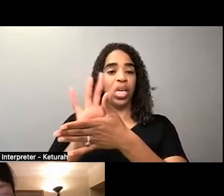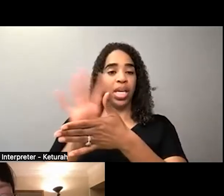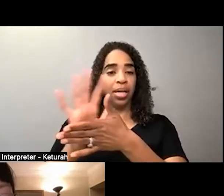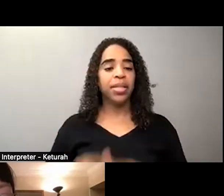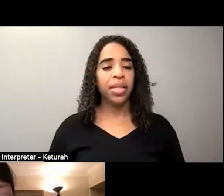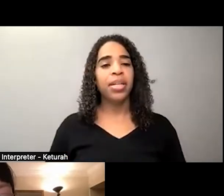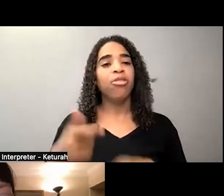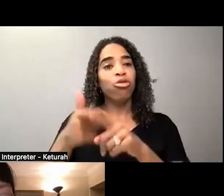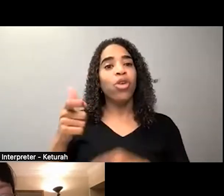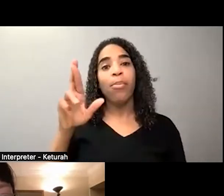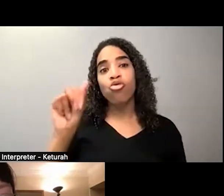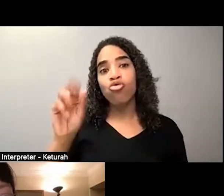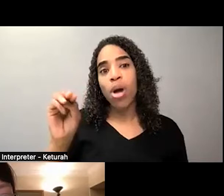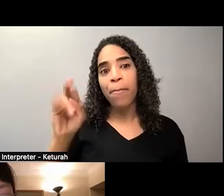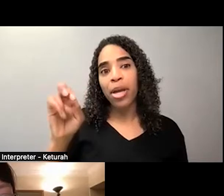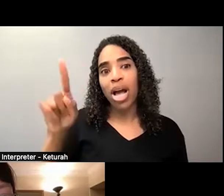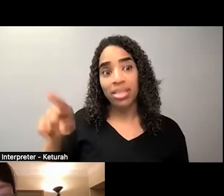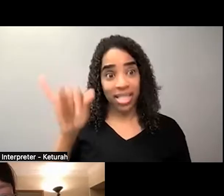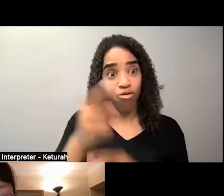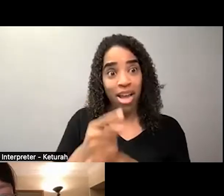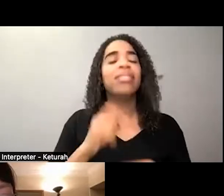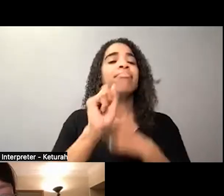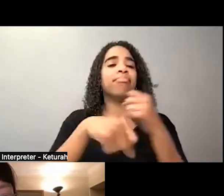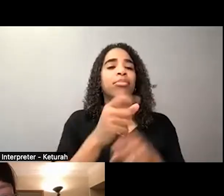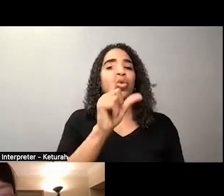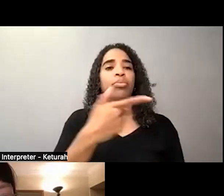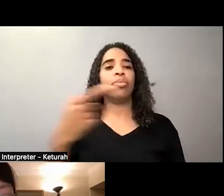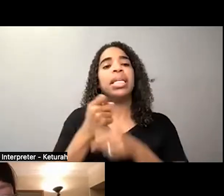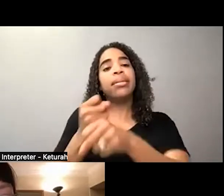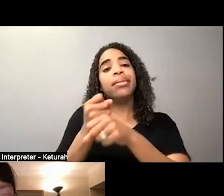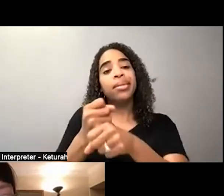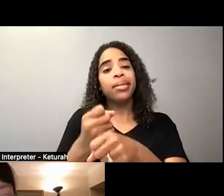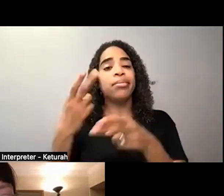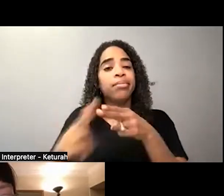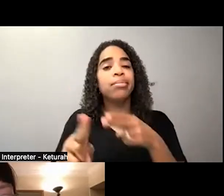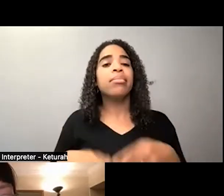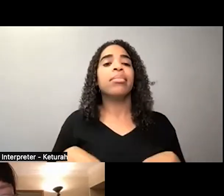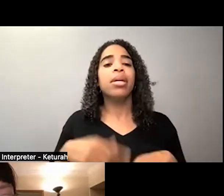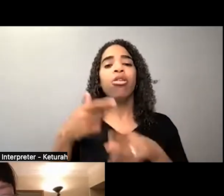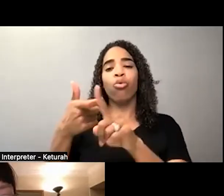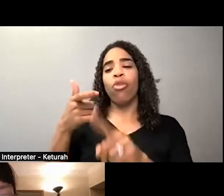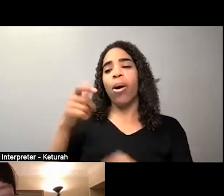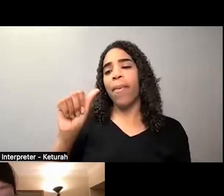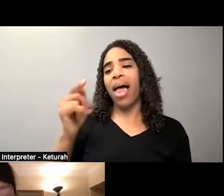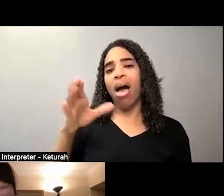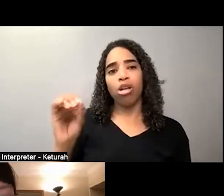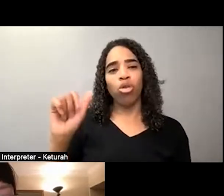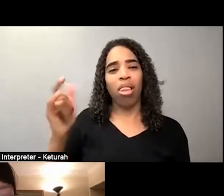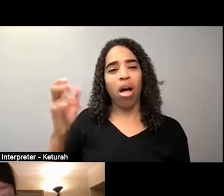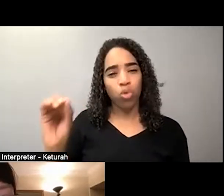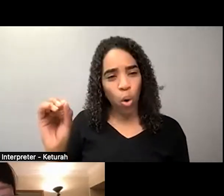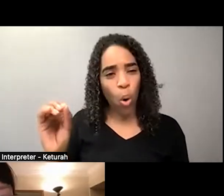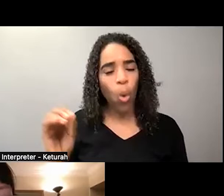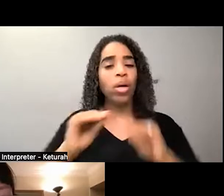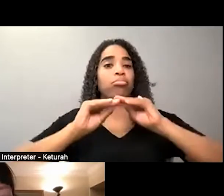Ramirez. Is that correct? Yeah, that's correct. Yes. In 2021, he co-produced the documentary short Abissal by Alejandro Alonso, which had its world premiere